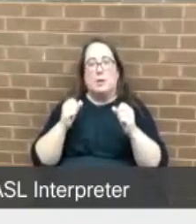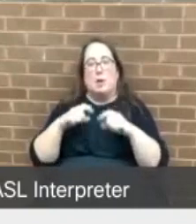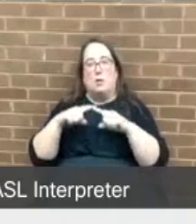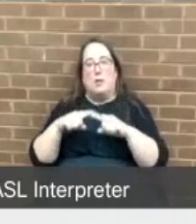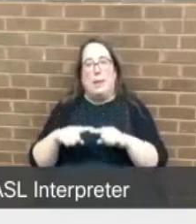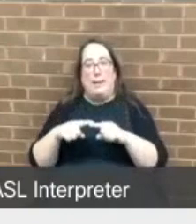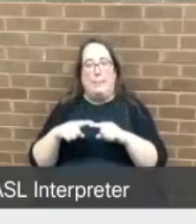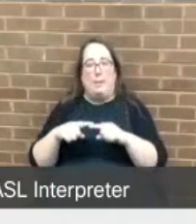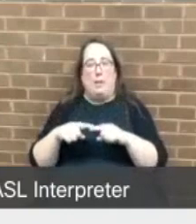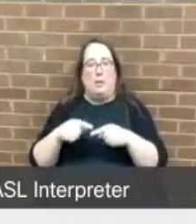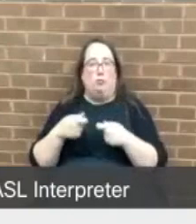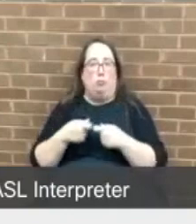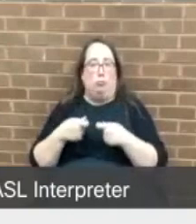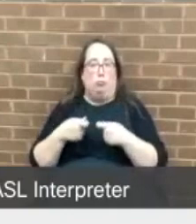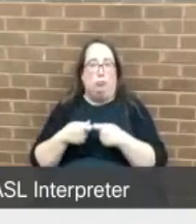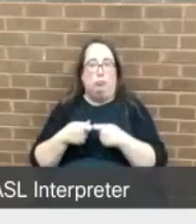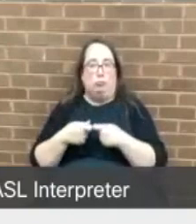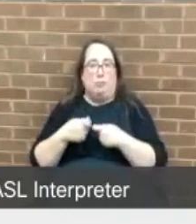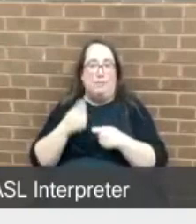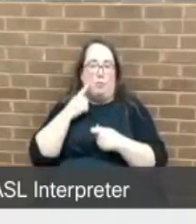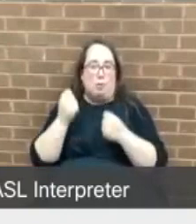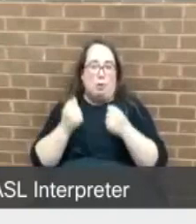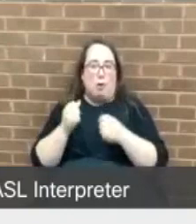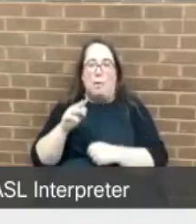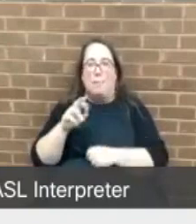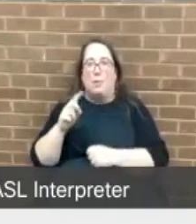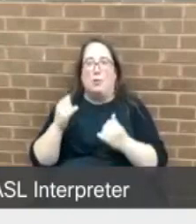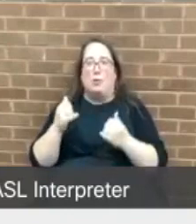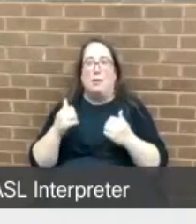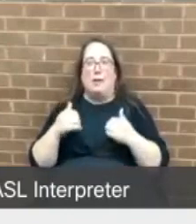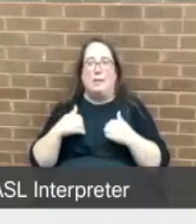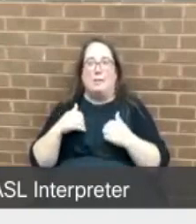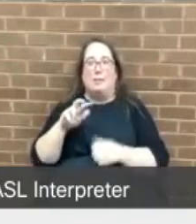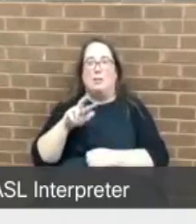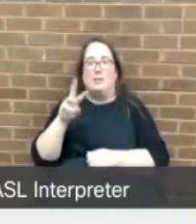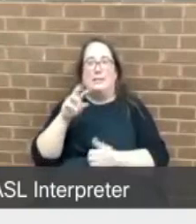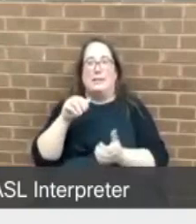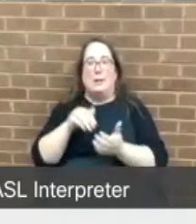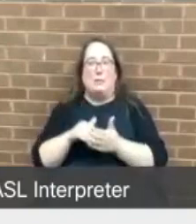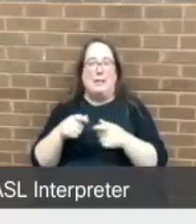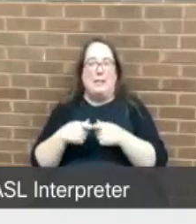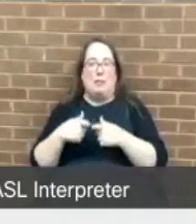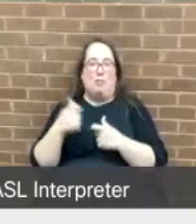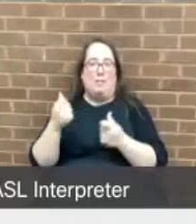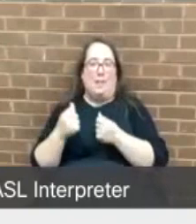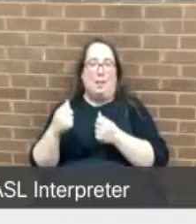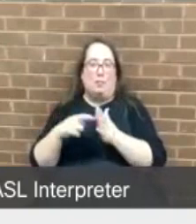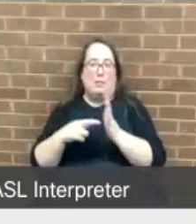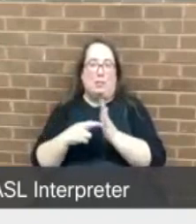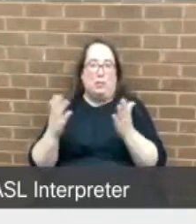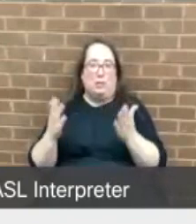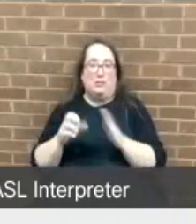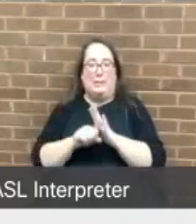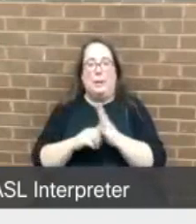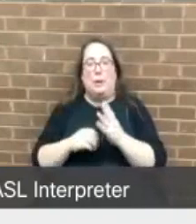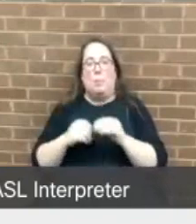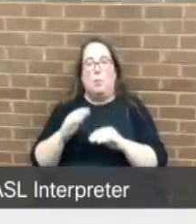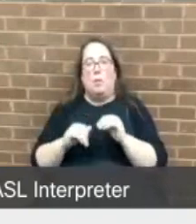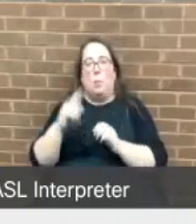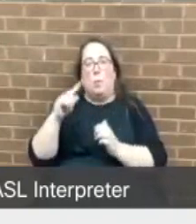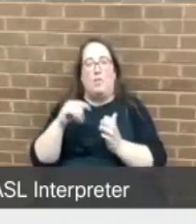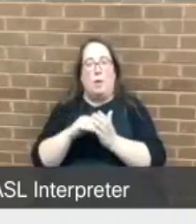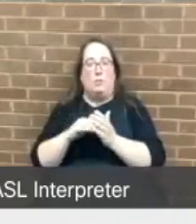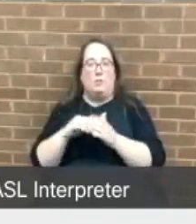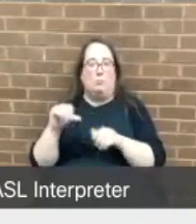reliable charges needed to refuel them. Maryland currently has about 36,000 electric vehicles registered in the state and more than 1,000